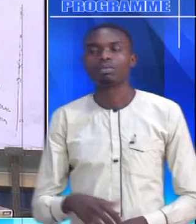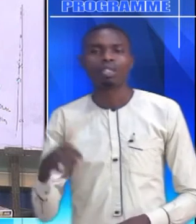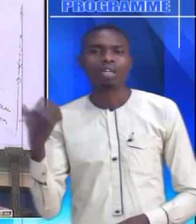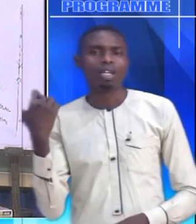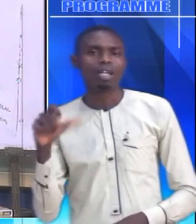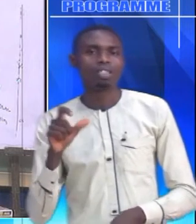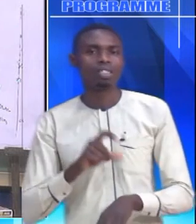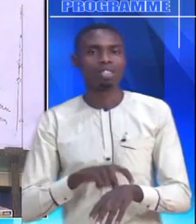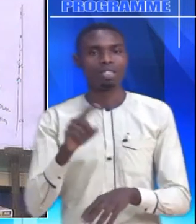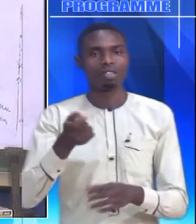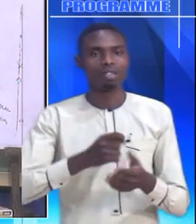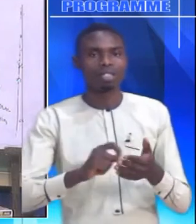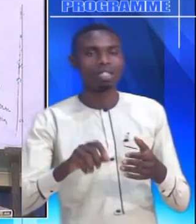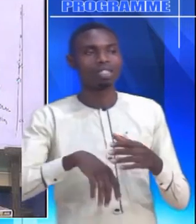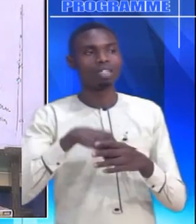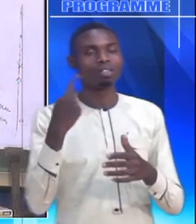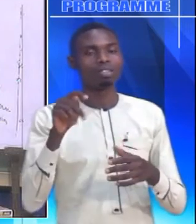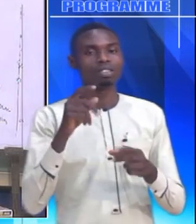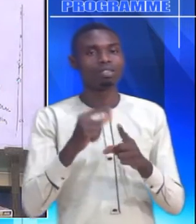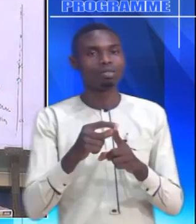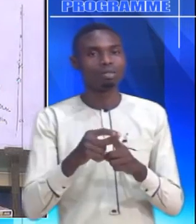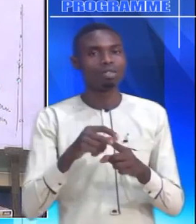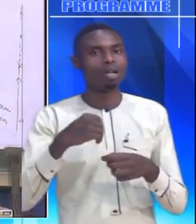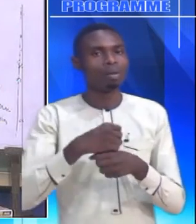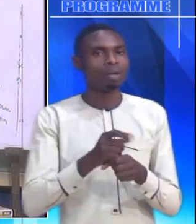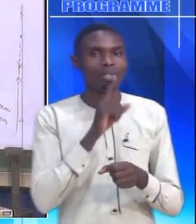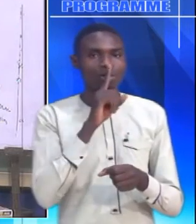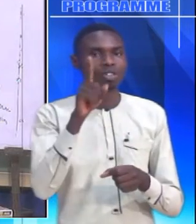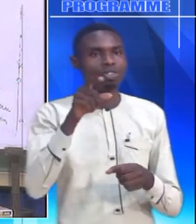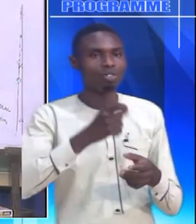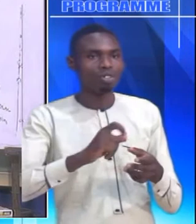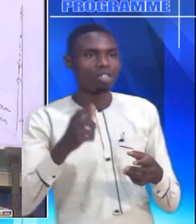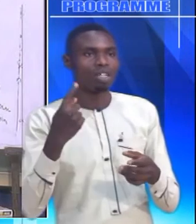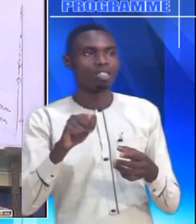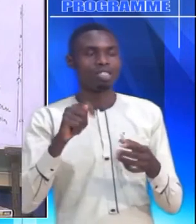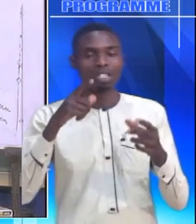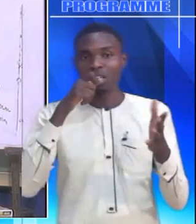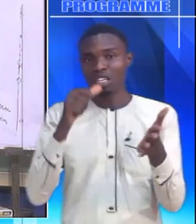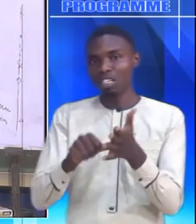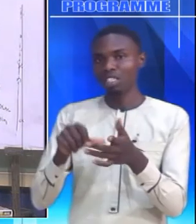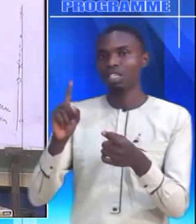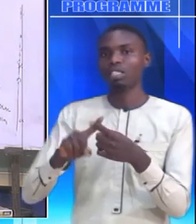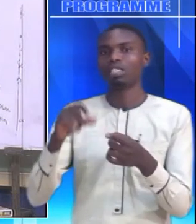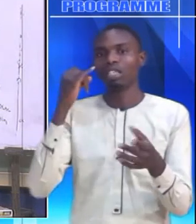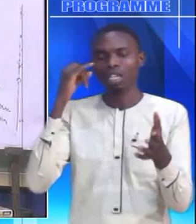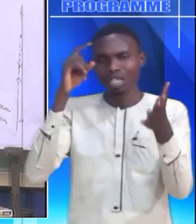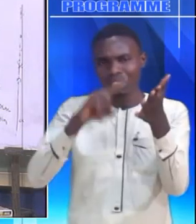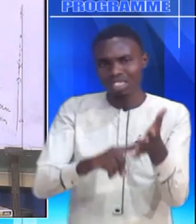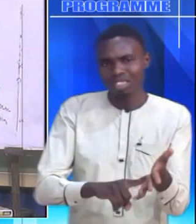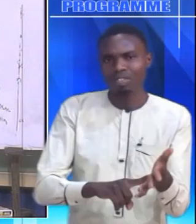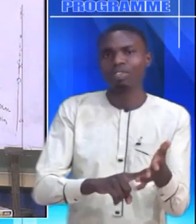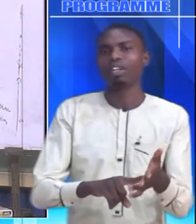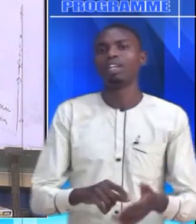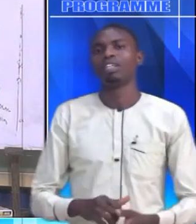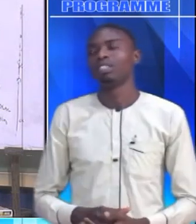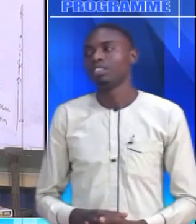you underline the letter that represents that sound you have identified. The same thing vowel